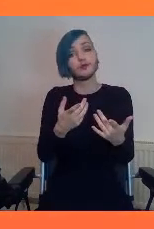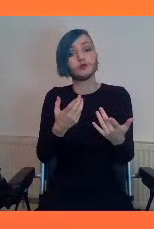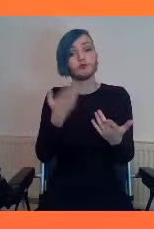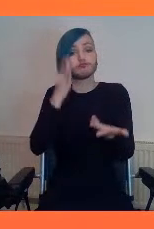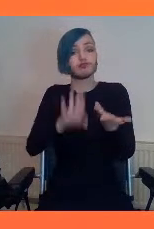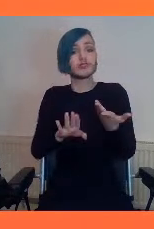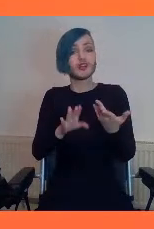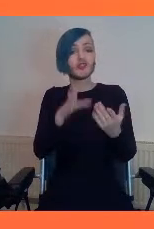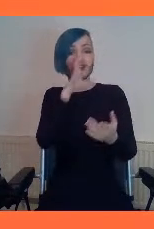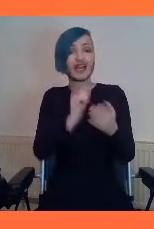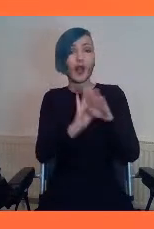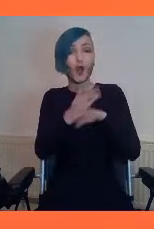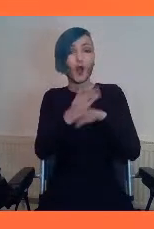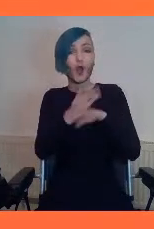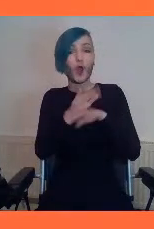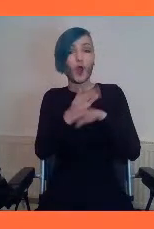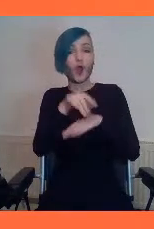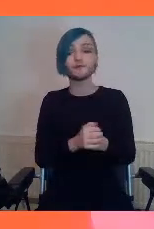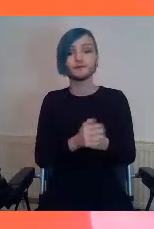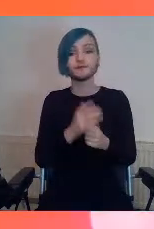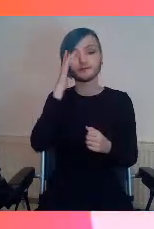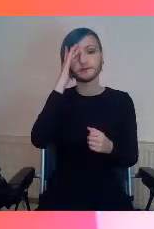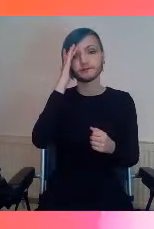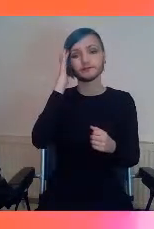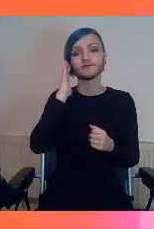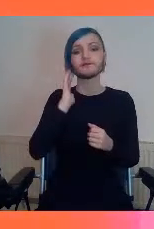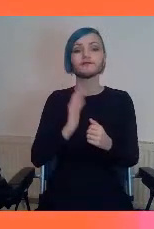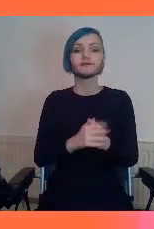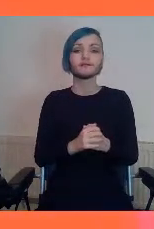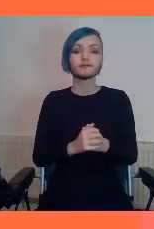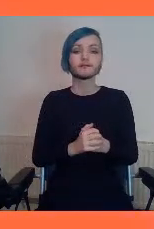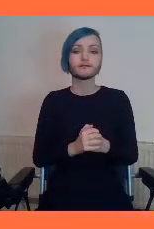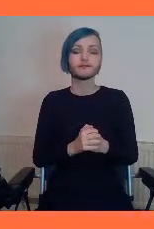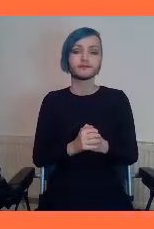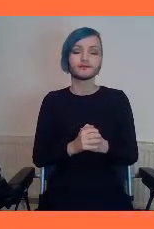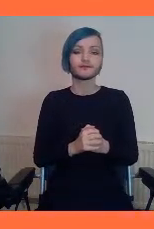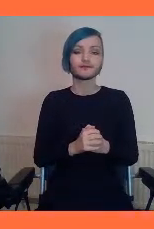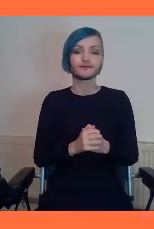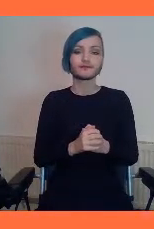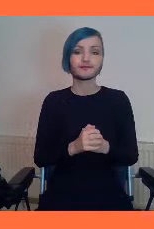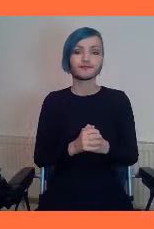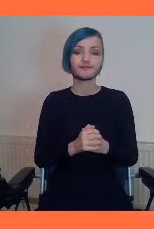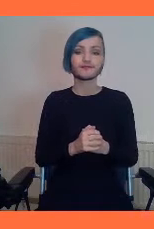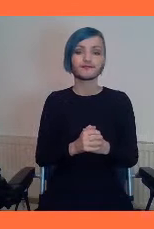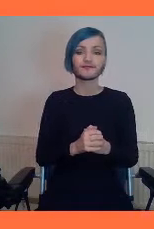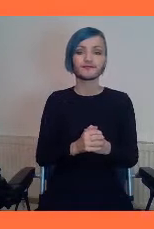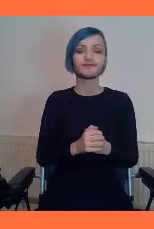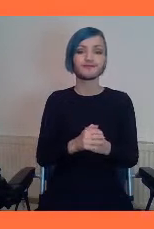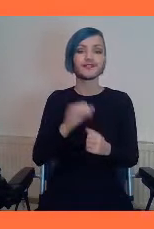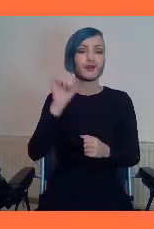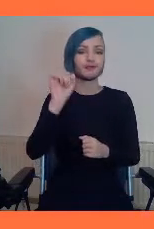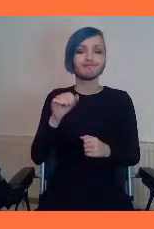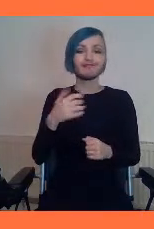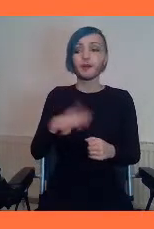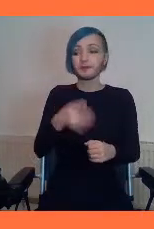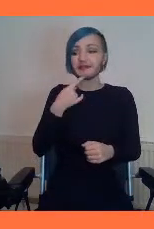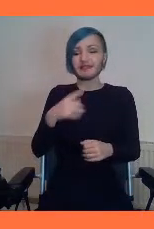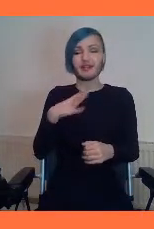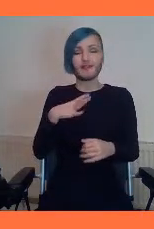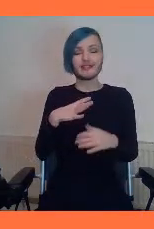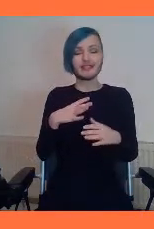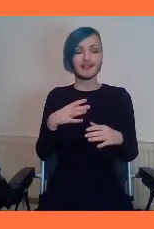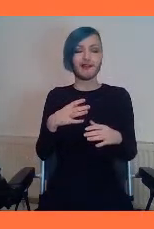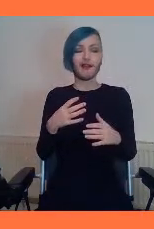Okay, so this is for the whole of the audience and everyone listening. Like I said, you are no longer observers, you're all activists in this. Yes.